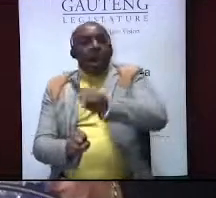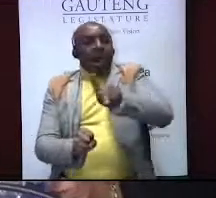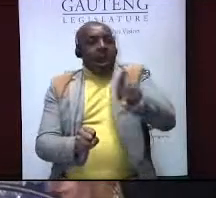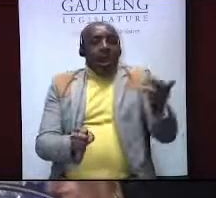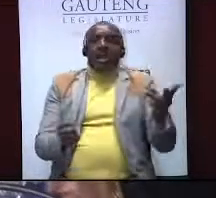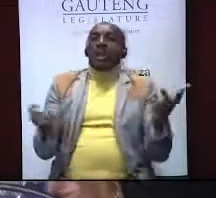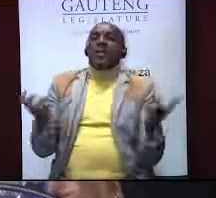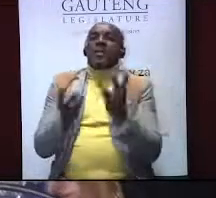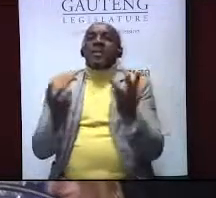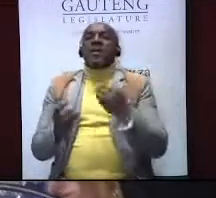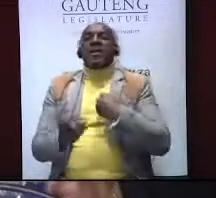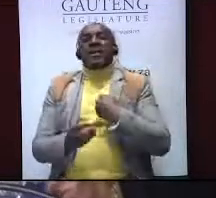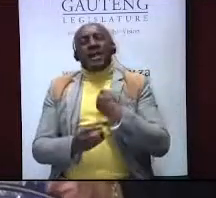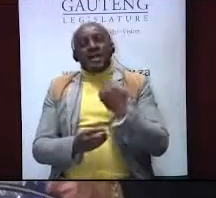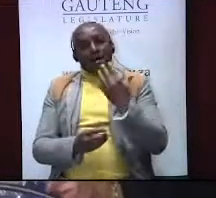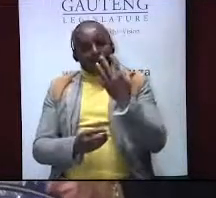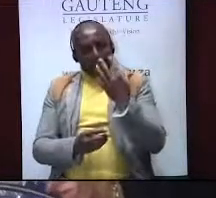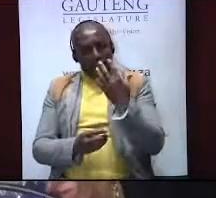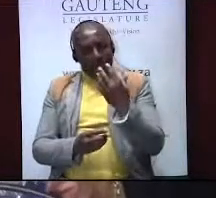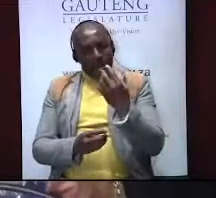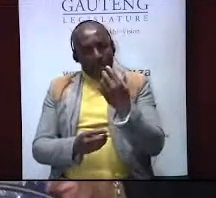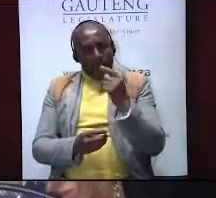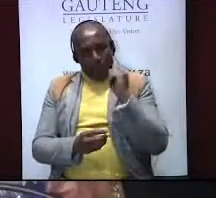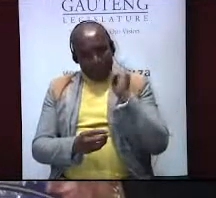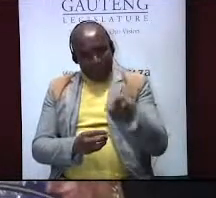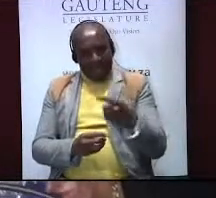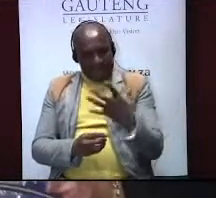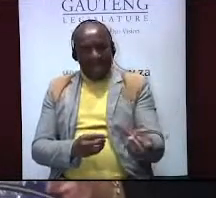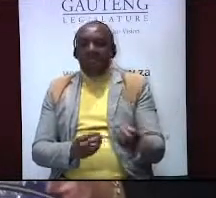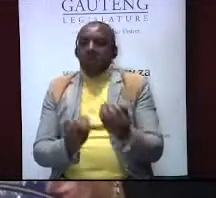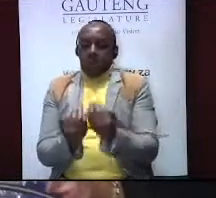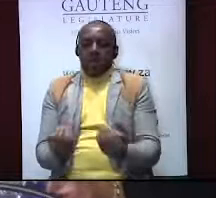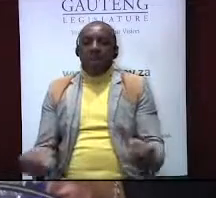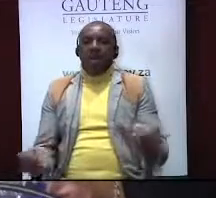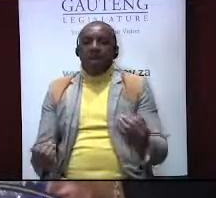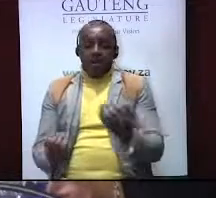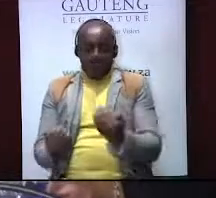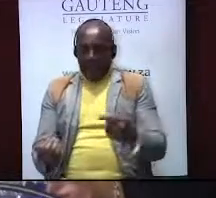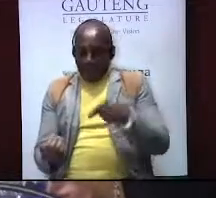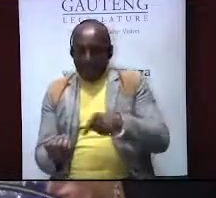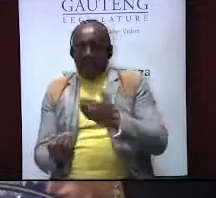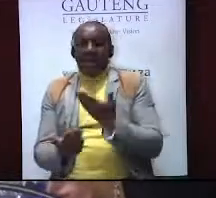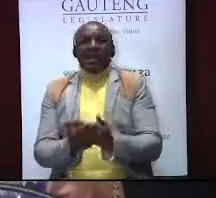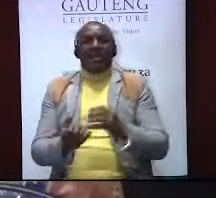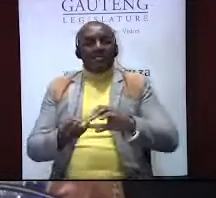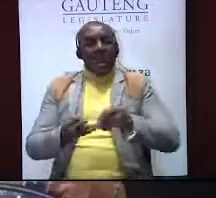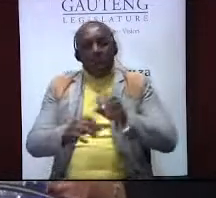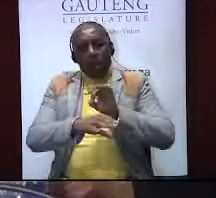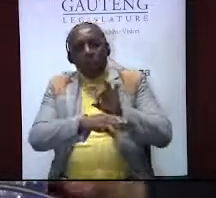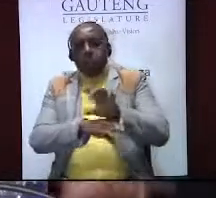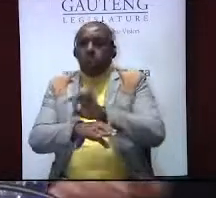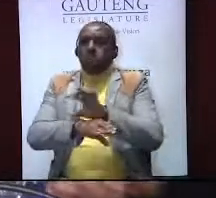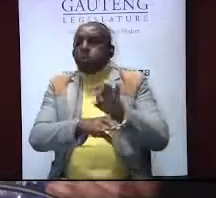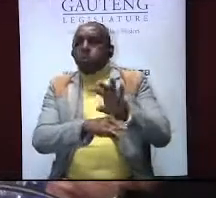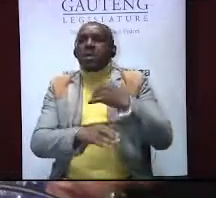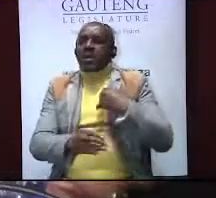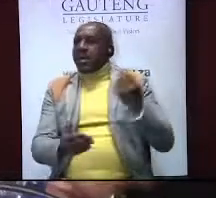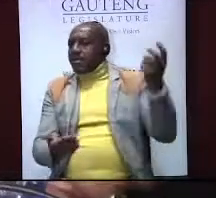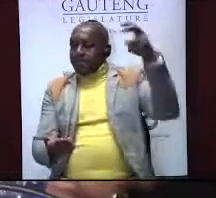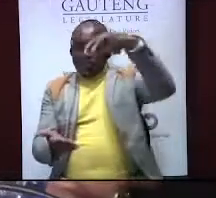Let us have children that go out and influence. Let us